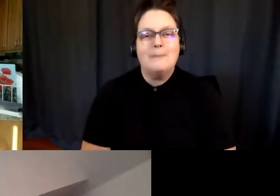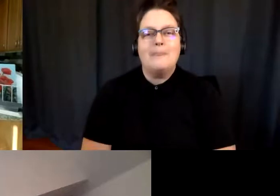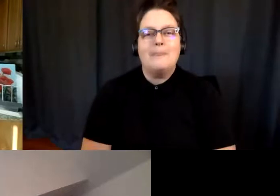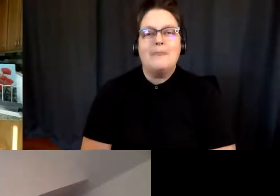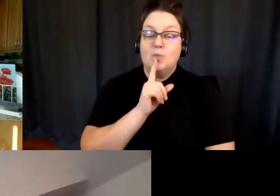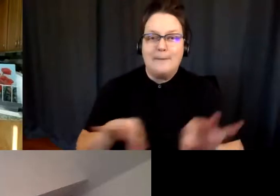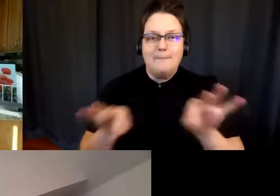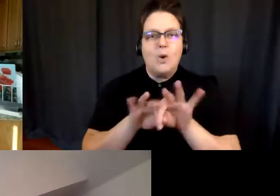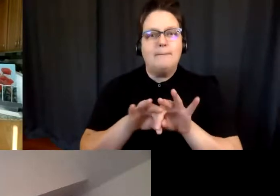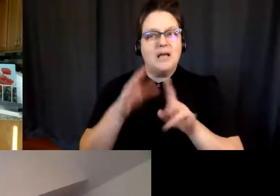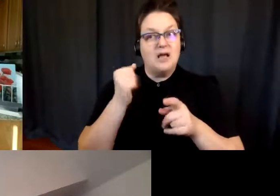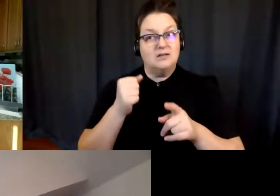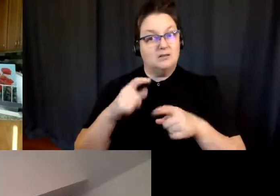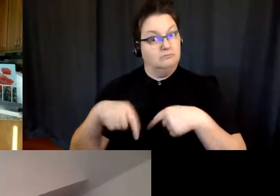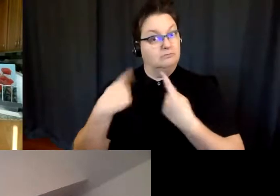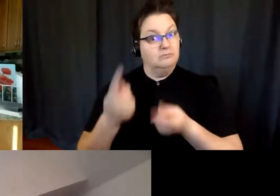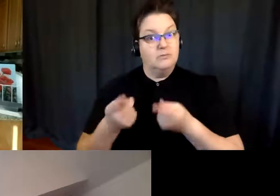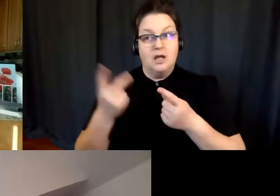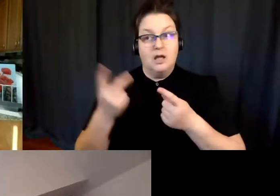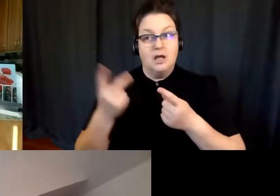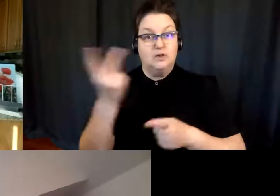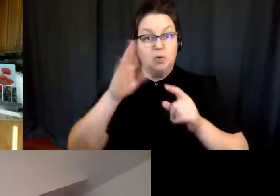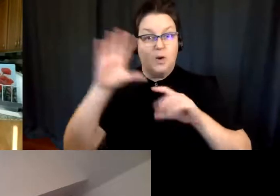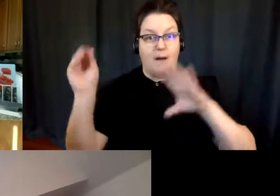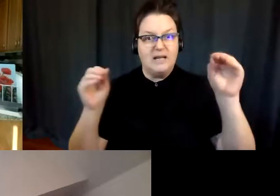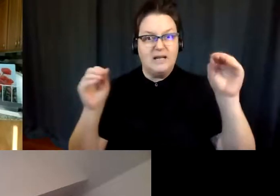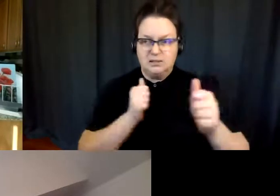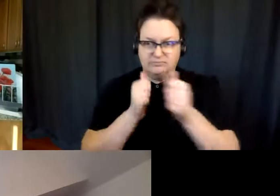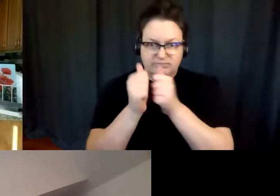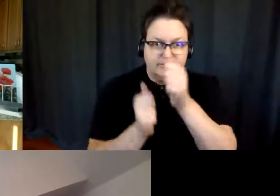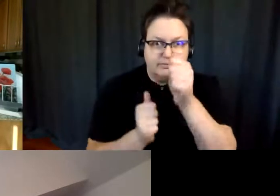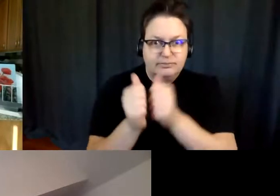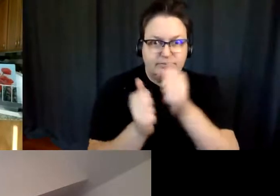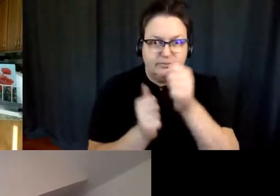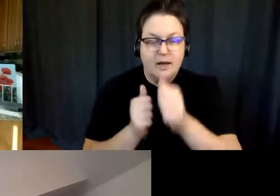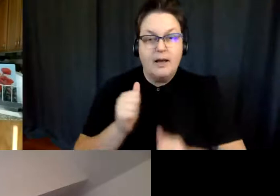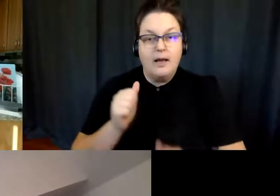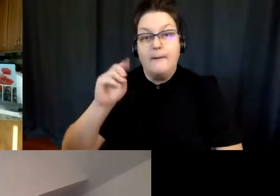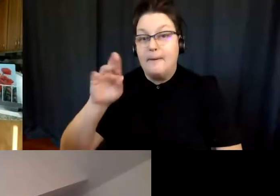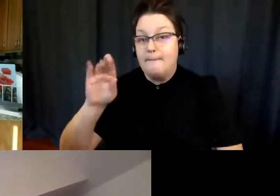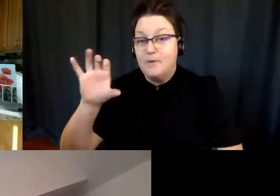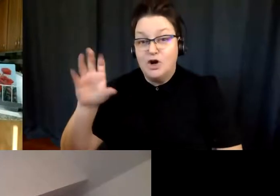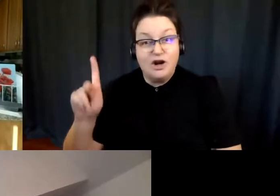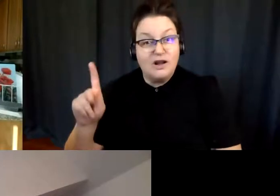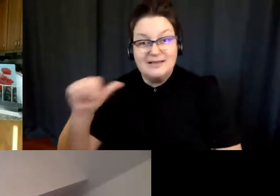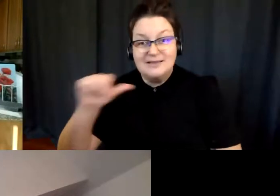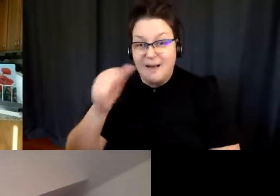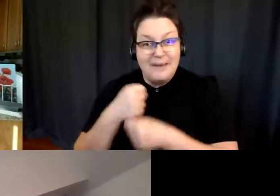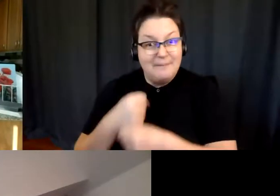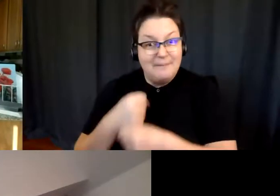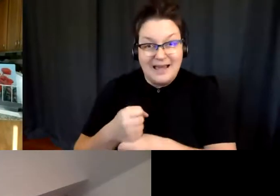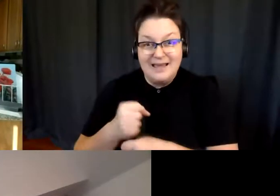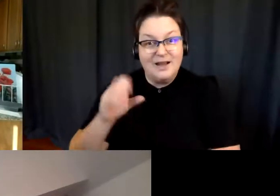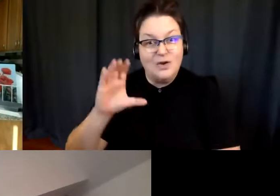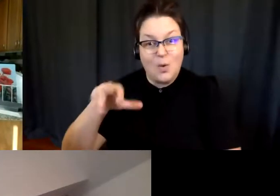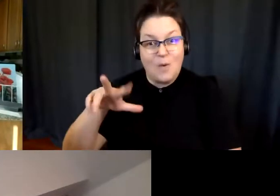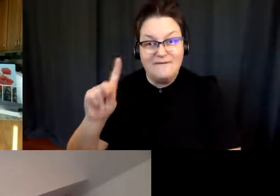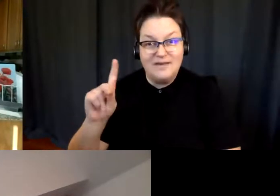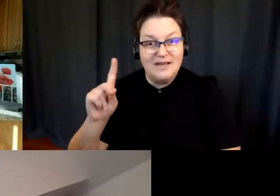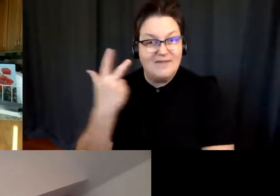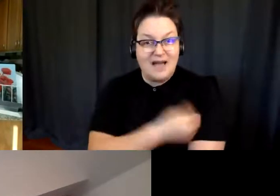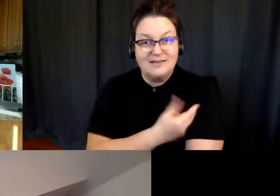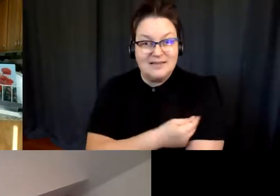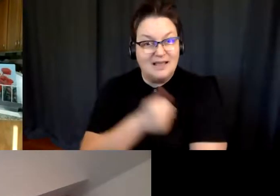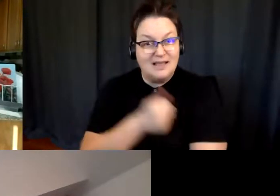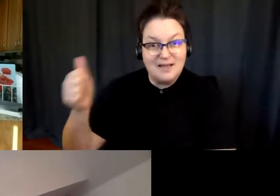ordinarily these are two companies that compete with each other. But Merck has not been making a COVID vaccine. So they